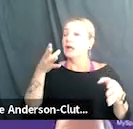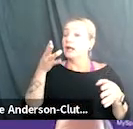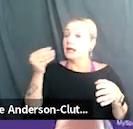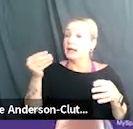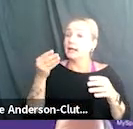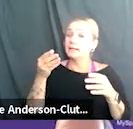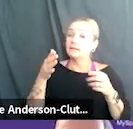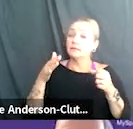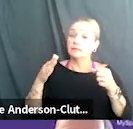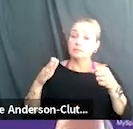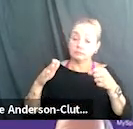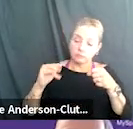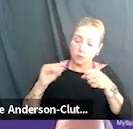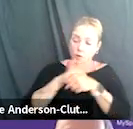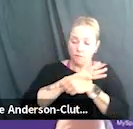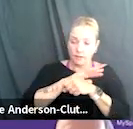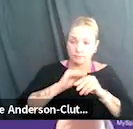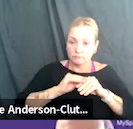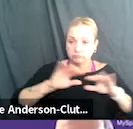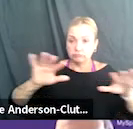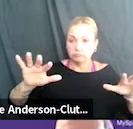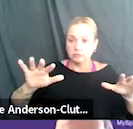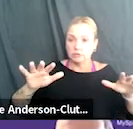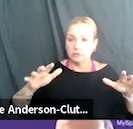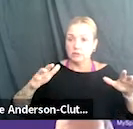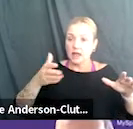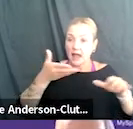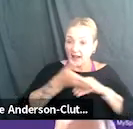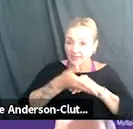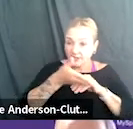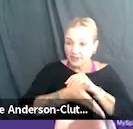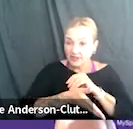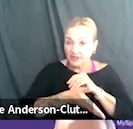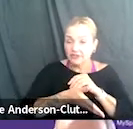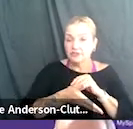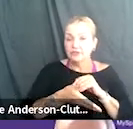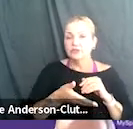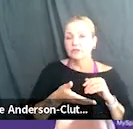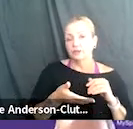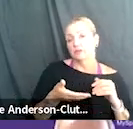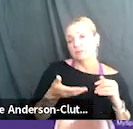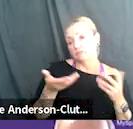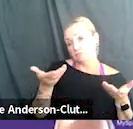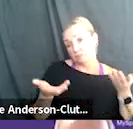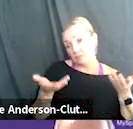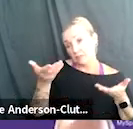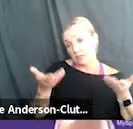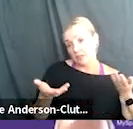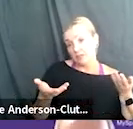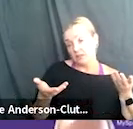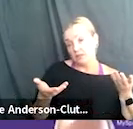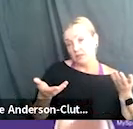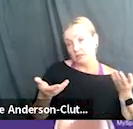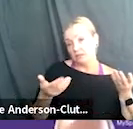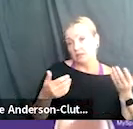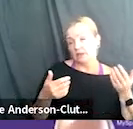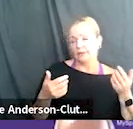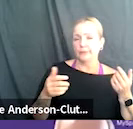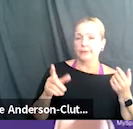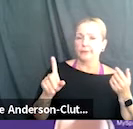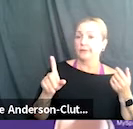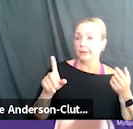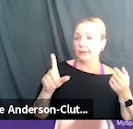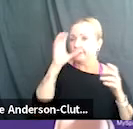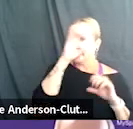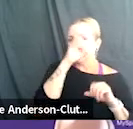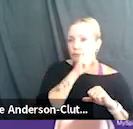don't know whether that's a coincidence or not, but I think it might be a bit naive to assume it's got nothing to do with it. At the same time, with the